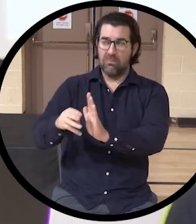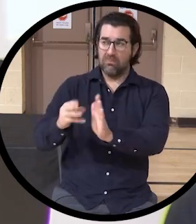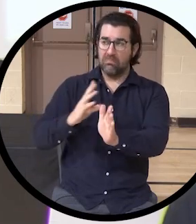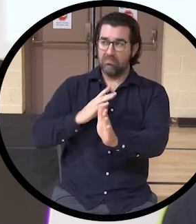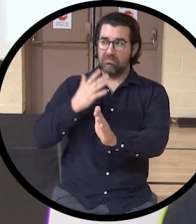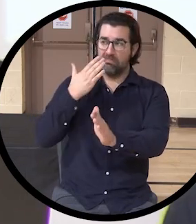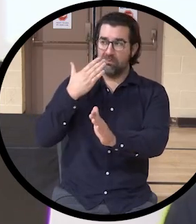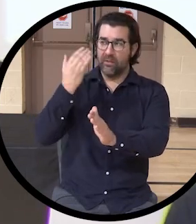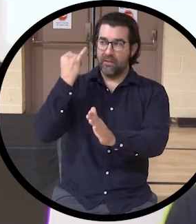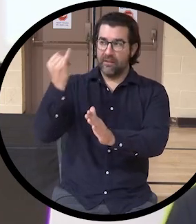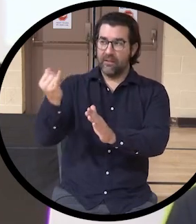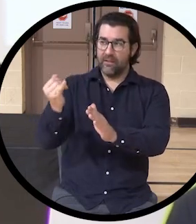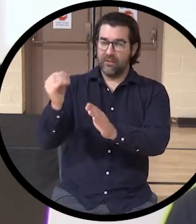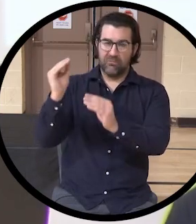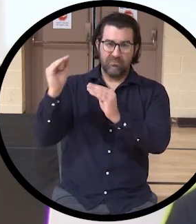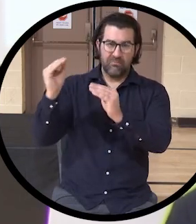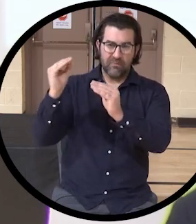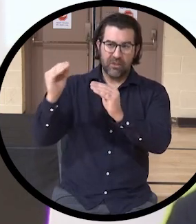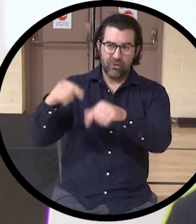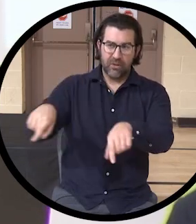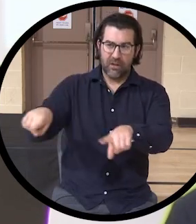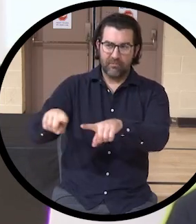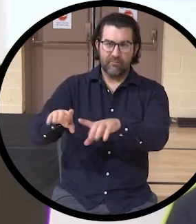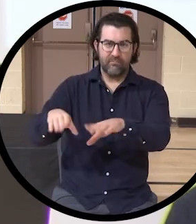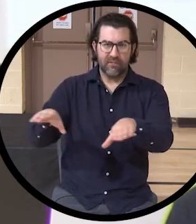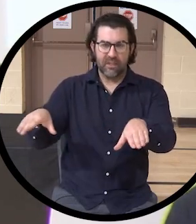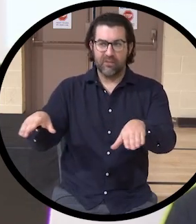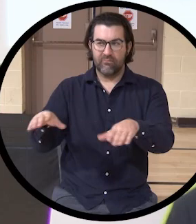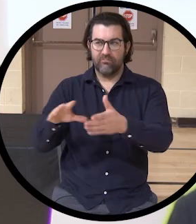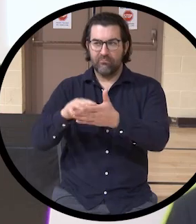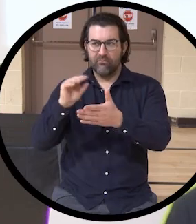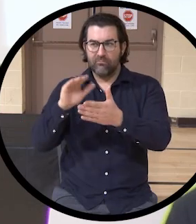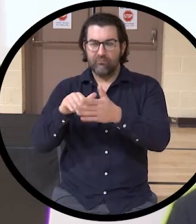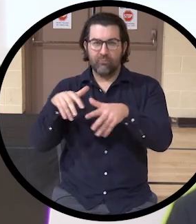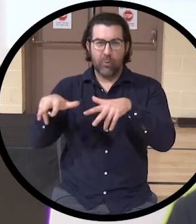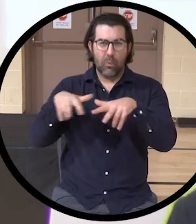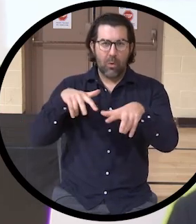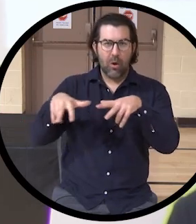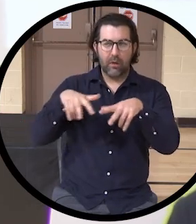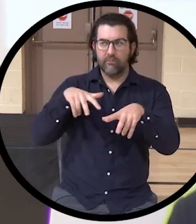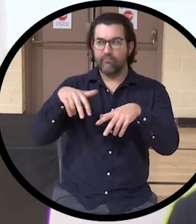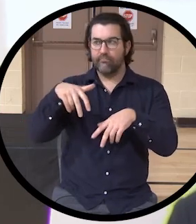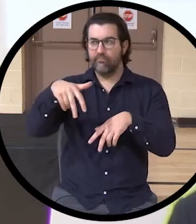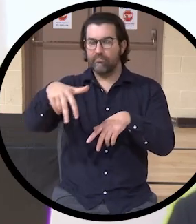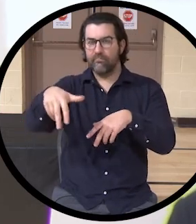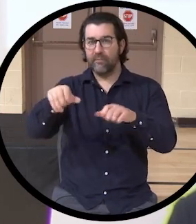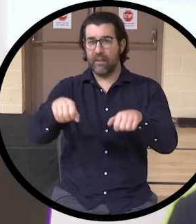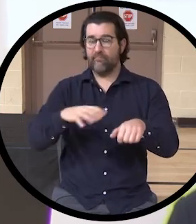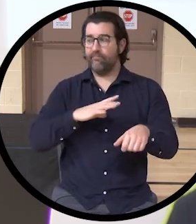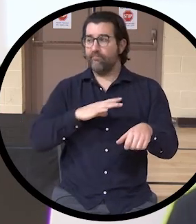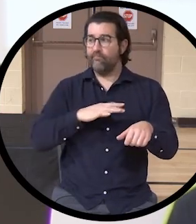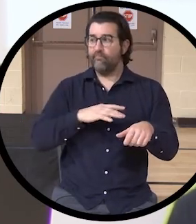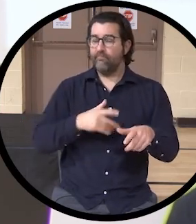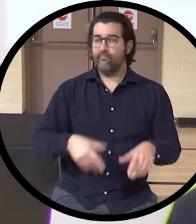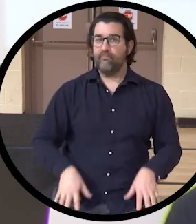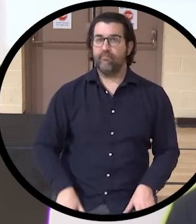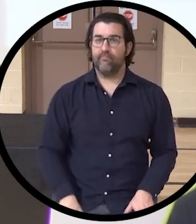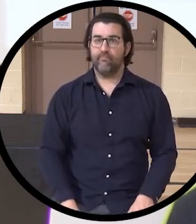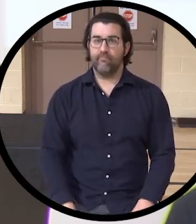idea. It's really great to know that kids are able to walk to school here. So anything we can do to help.